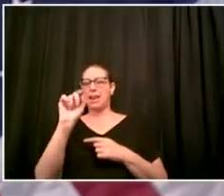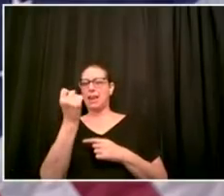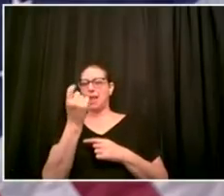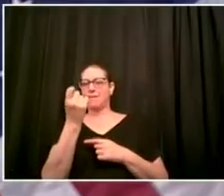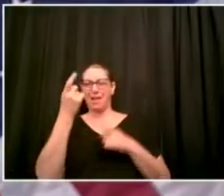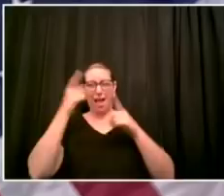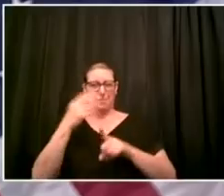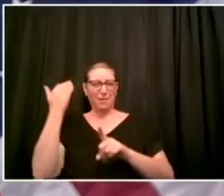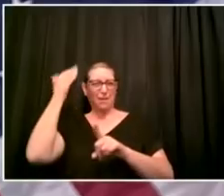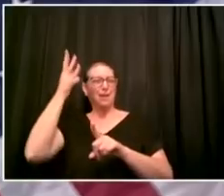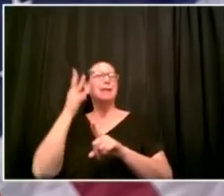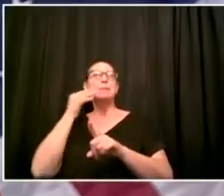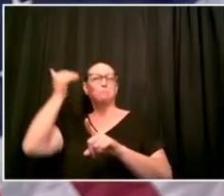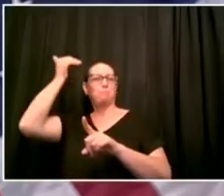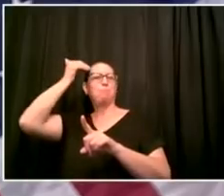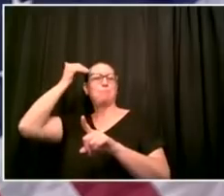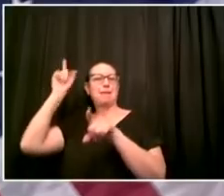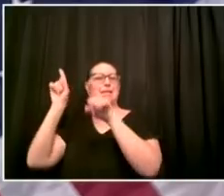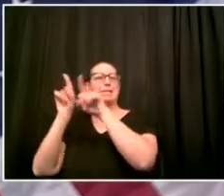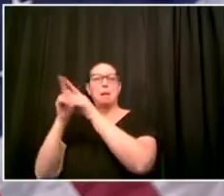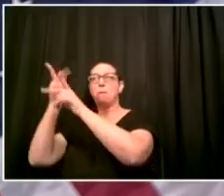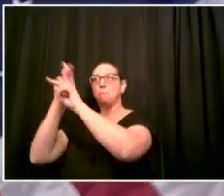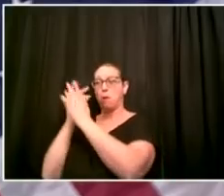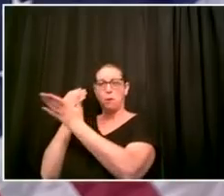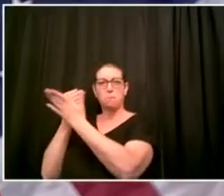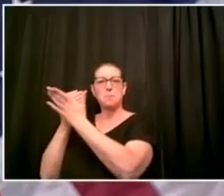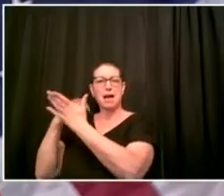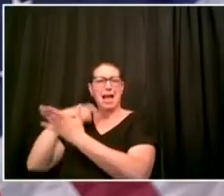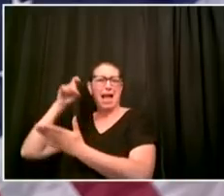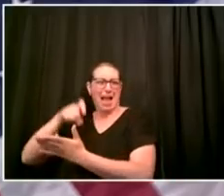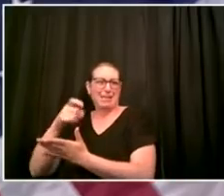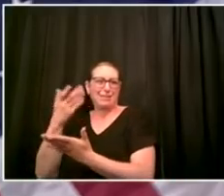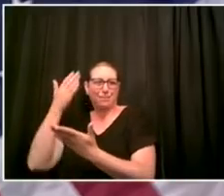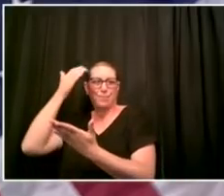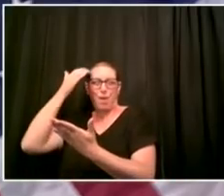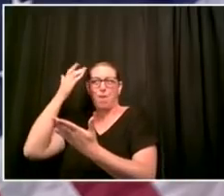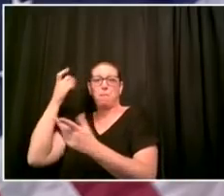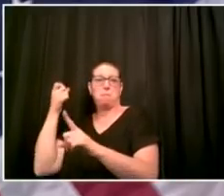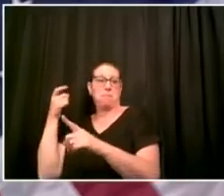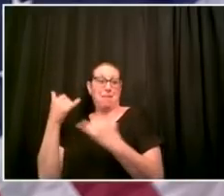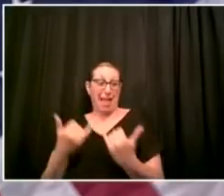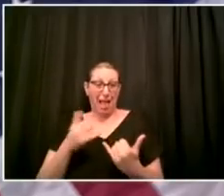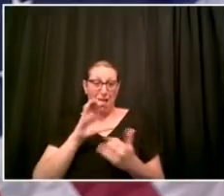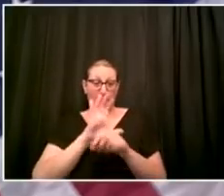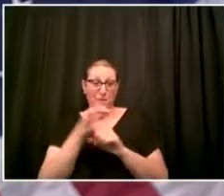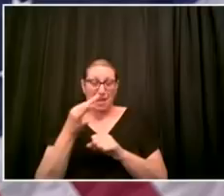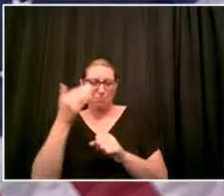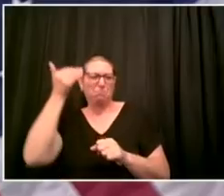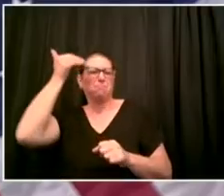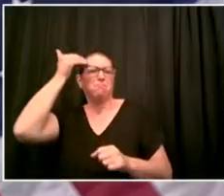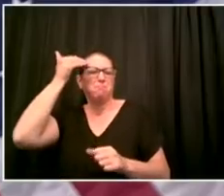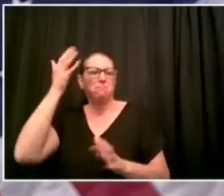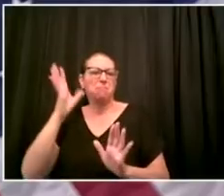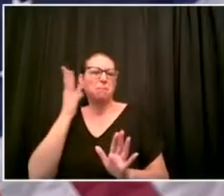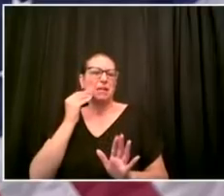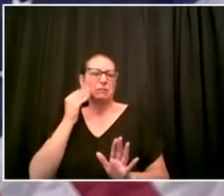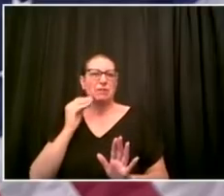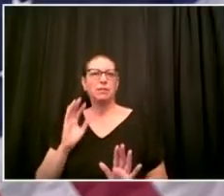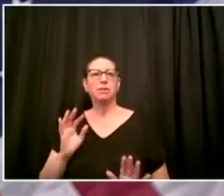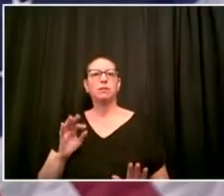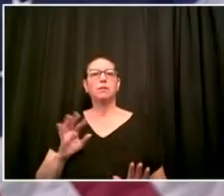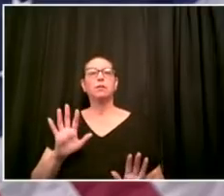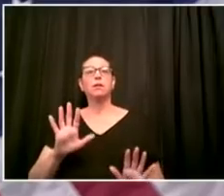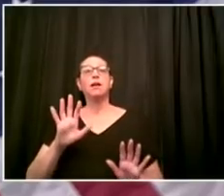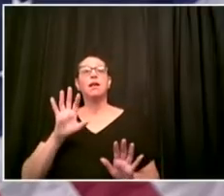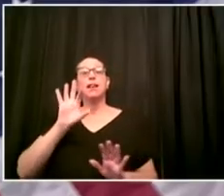9/11 was in every sense, humanly and otherwise, for this city. This is a much, much deeper crisis in terms of how